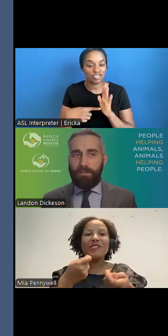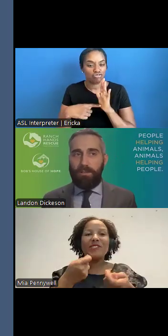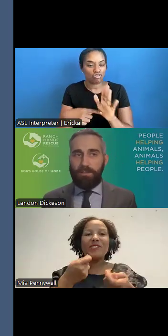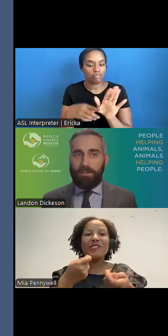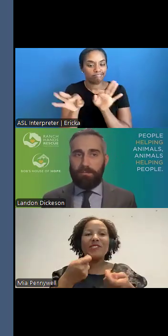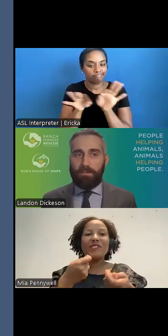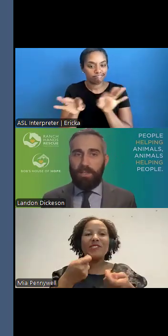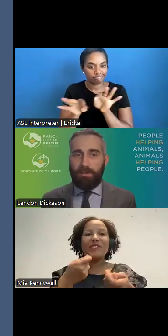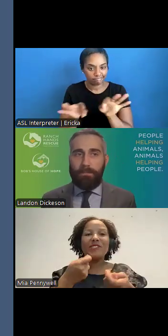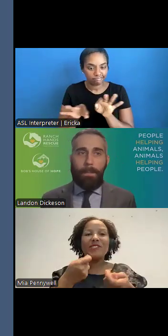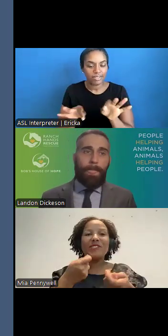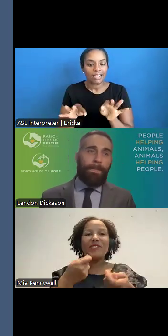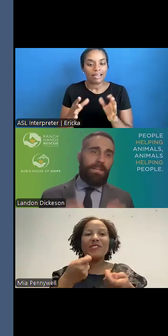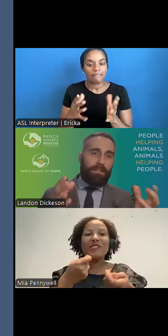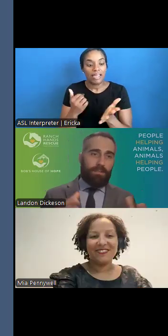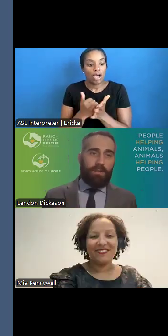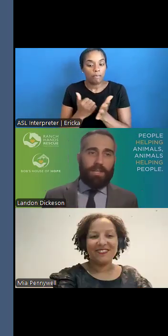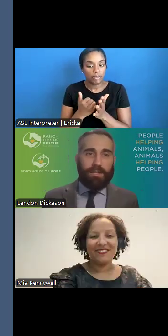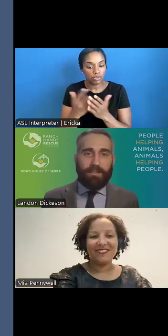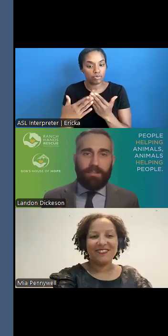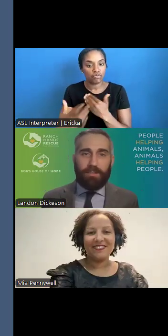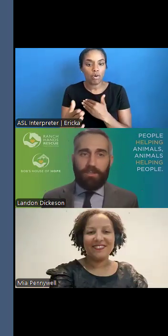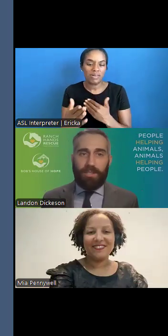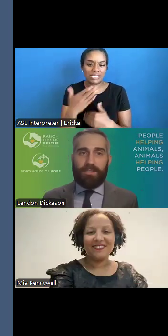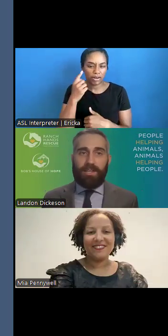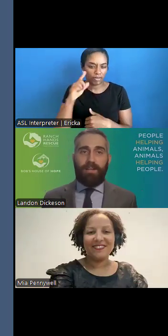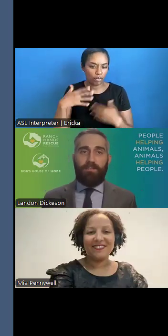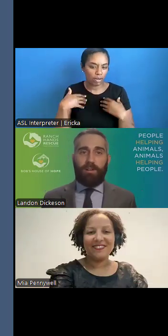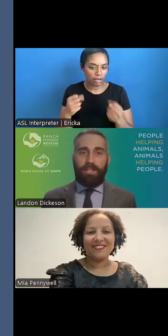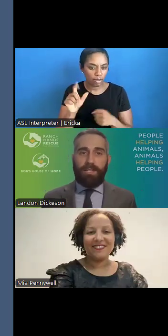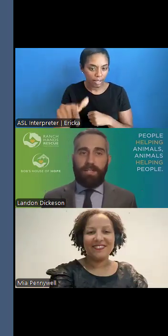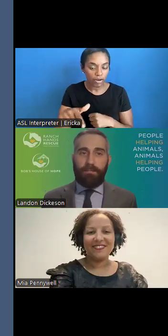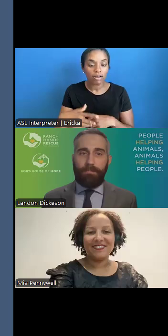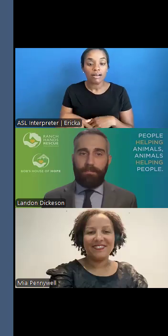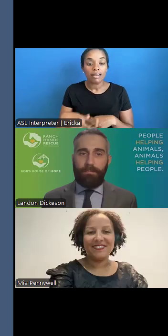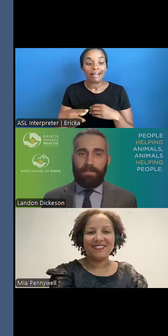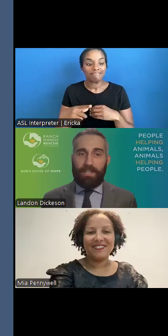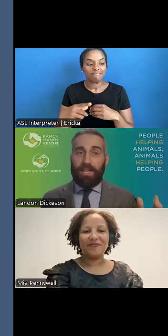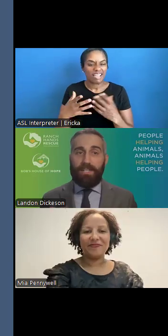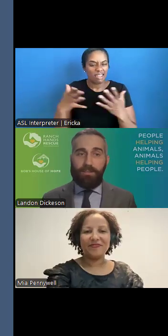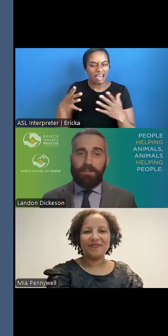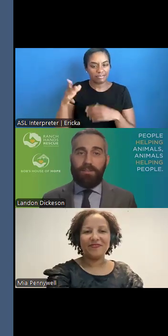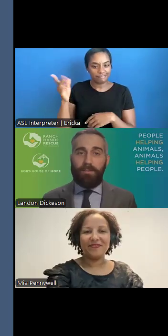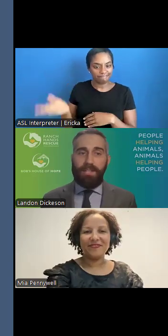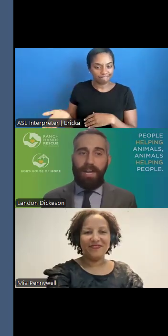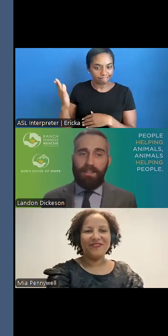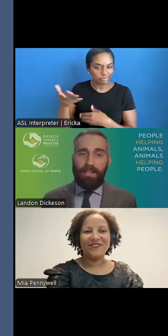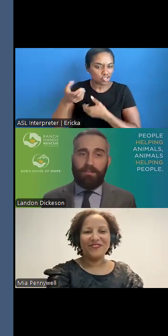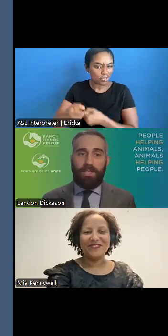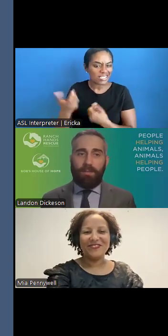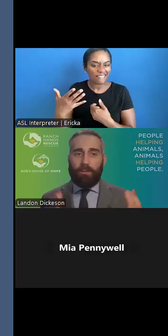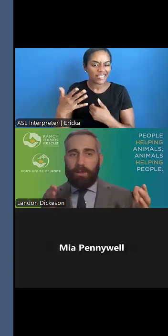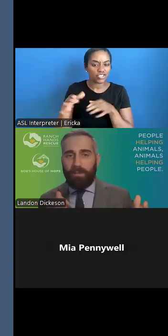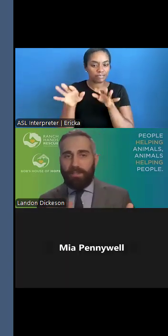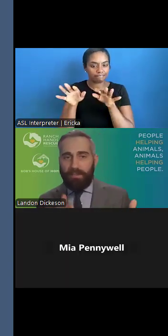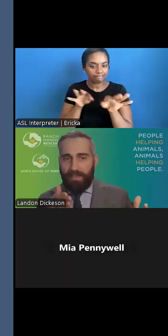their long-term recovery. So a lot of this on trust, I've already kind of gotten into a little bit at a high level,